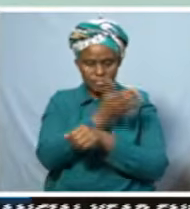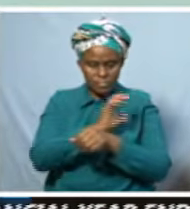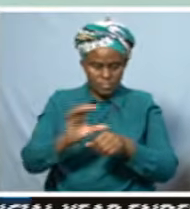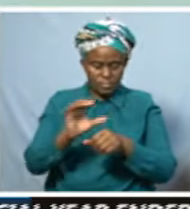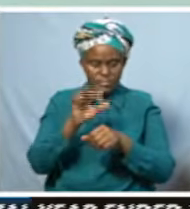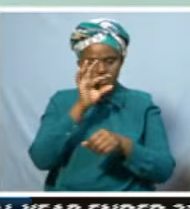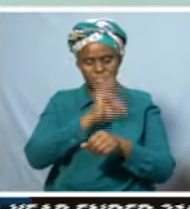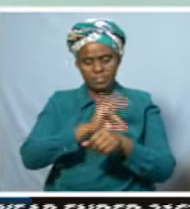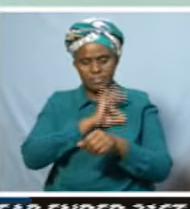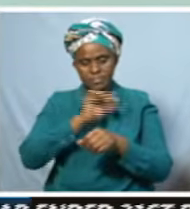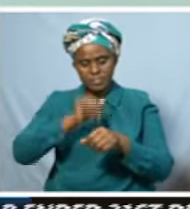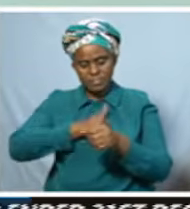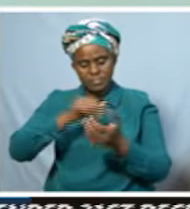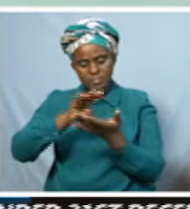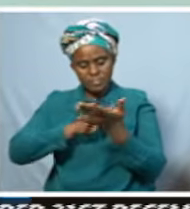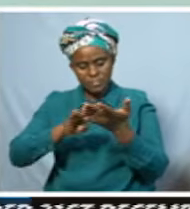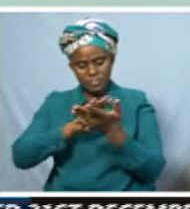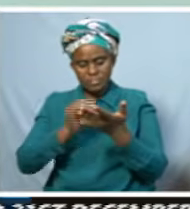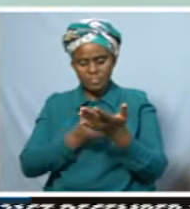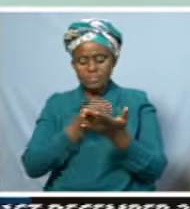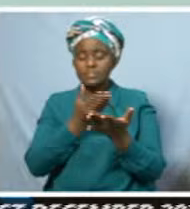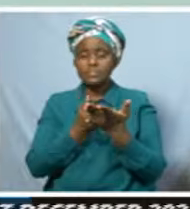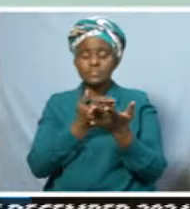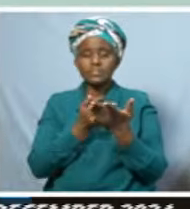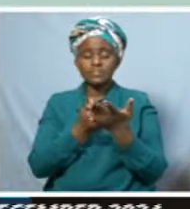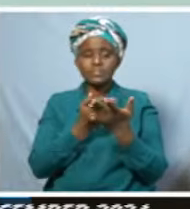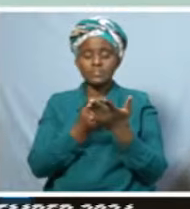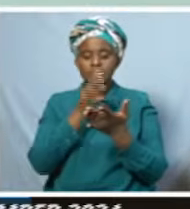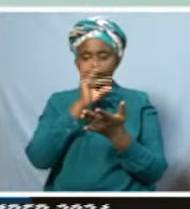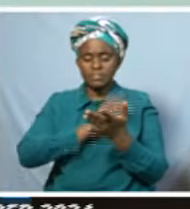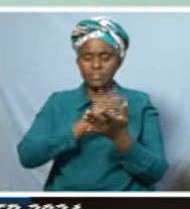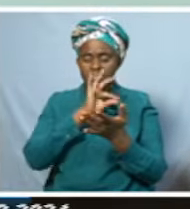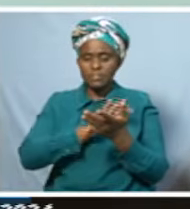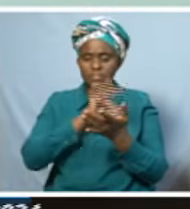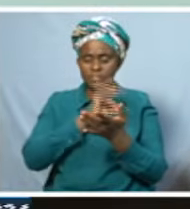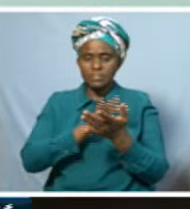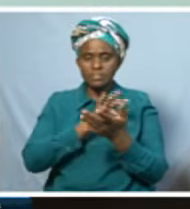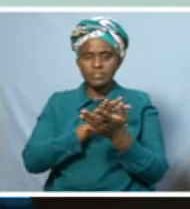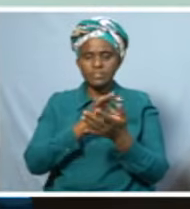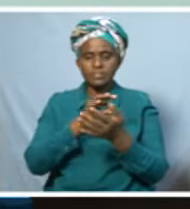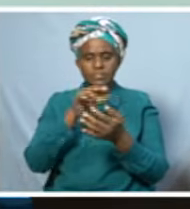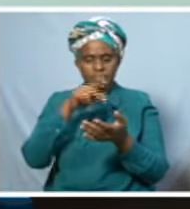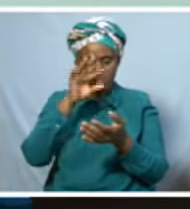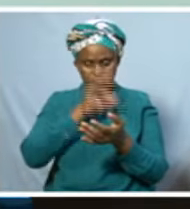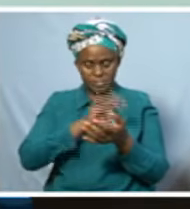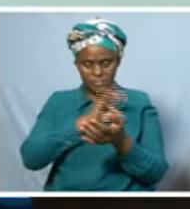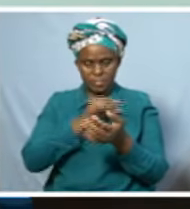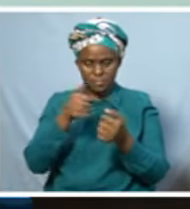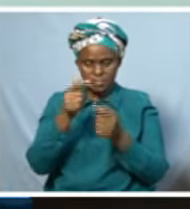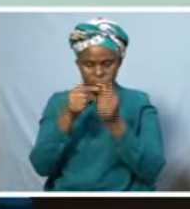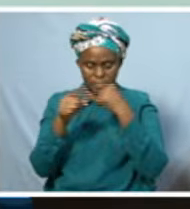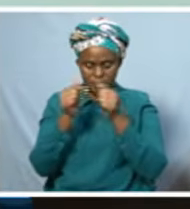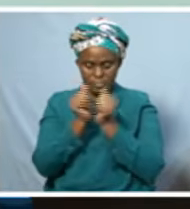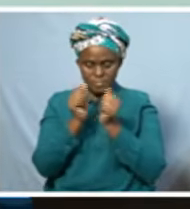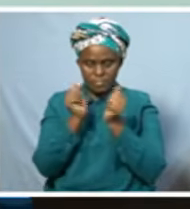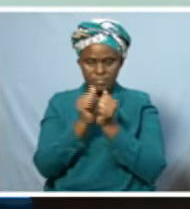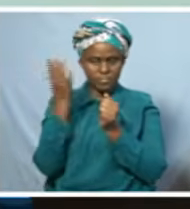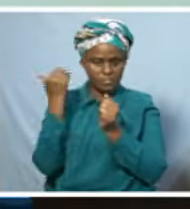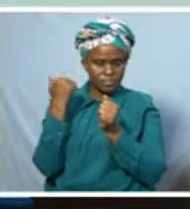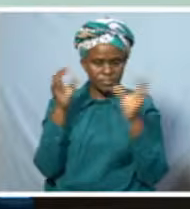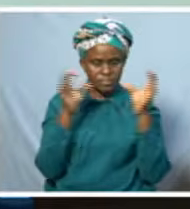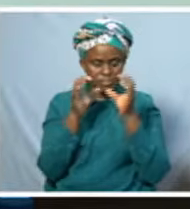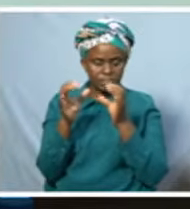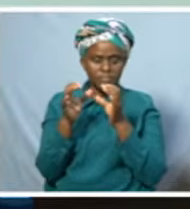salaries, we based on the salary pay statements that they came with from their previous